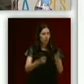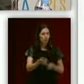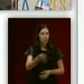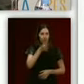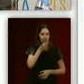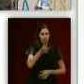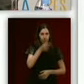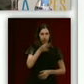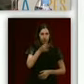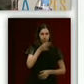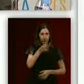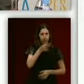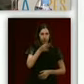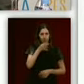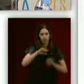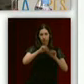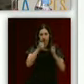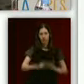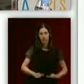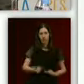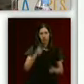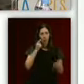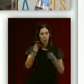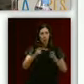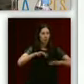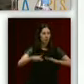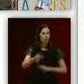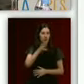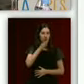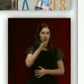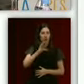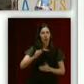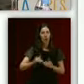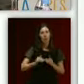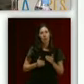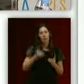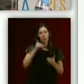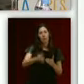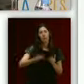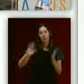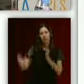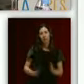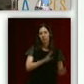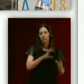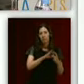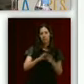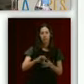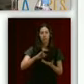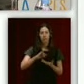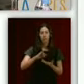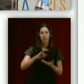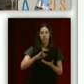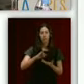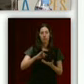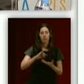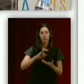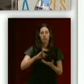here when the curve is more closed, because this is a kinetic